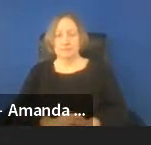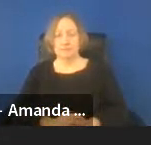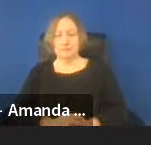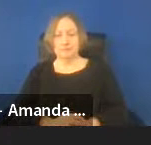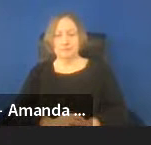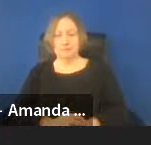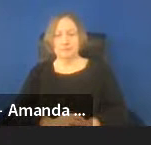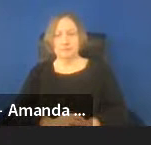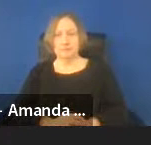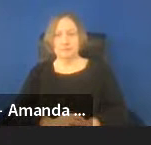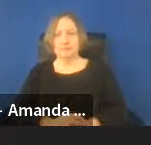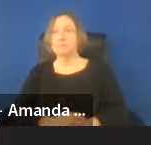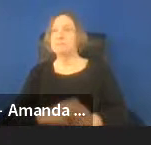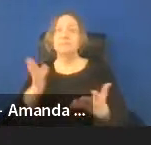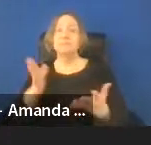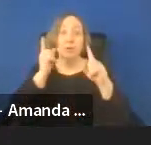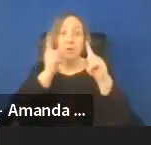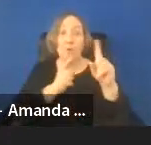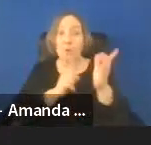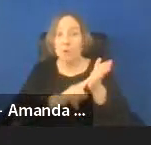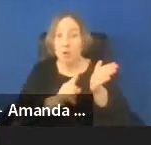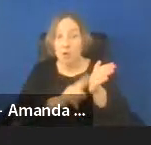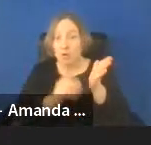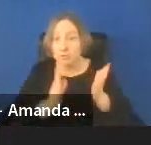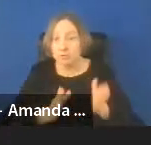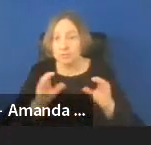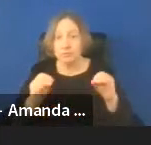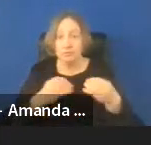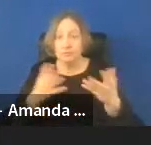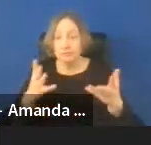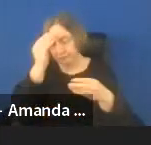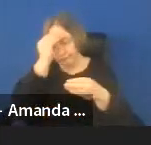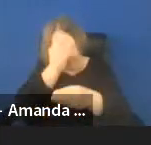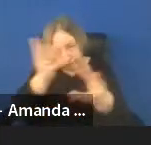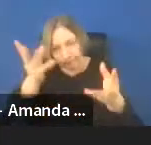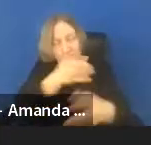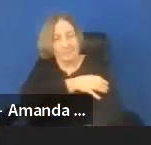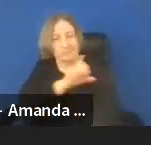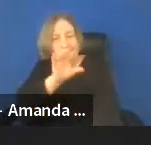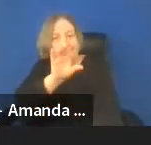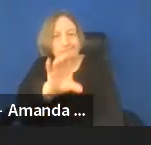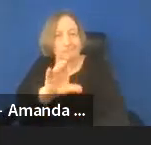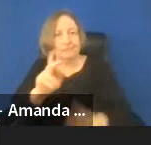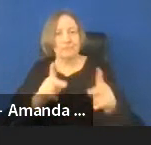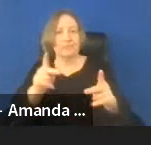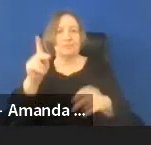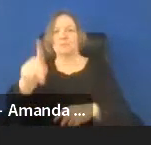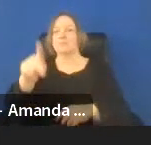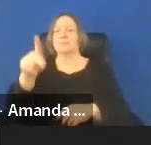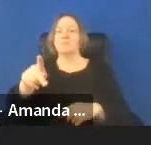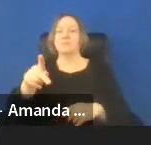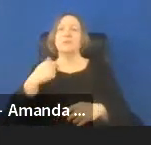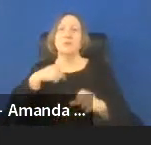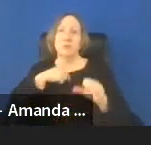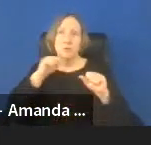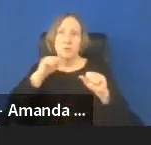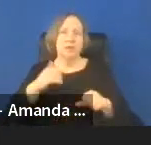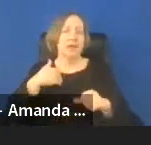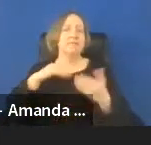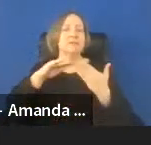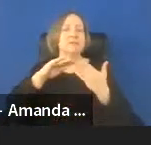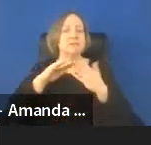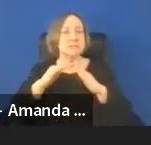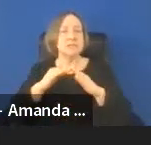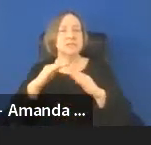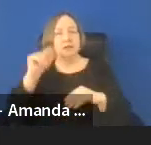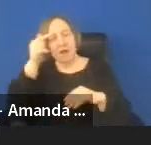The mission of the Auditor's Office is to inform and empower Portlanders so we may hold city government